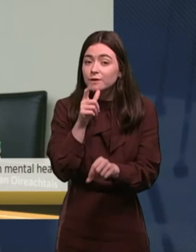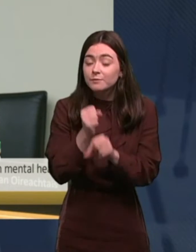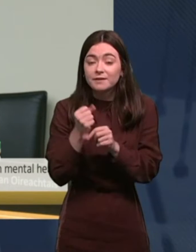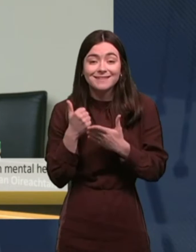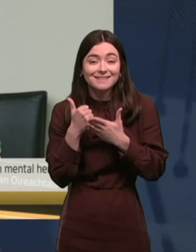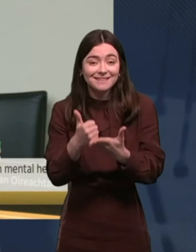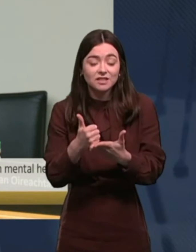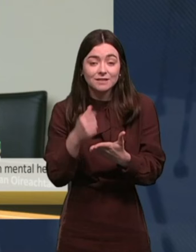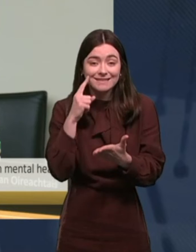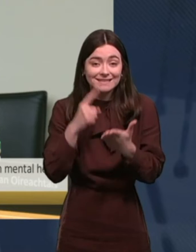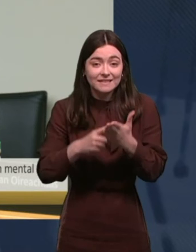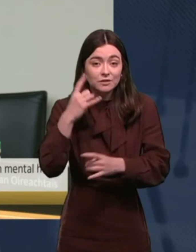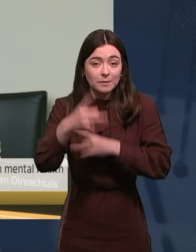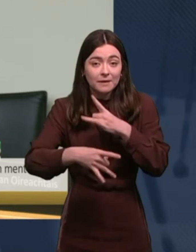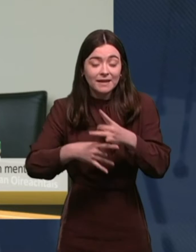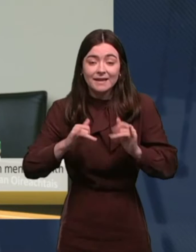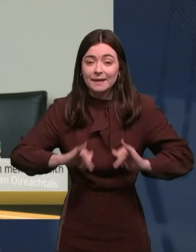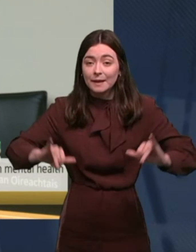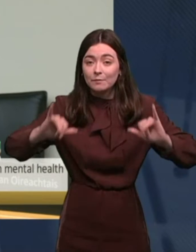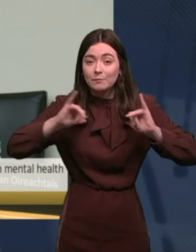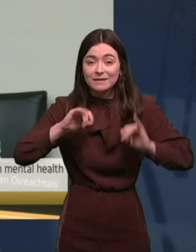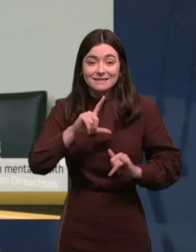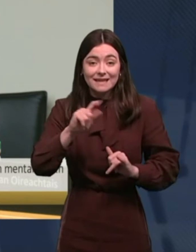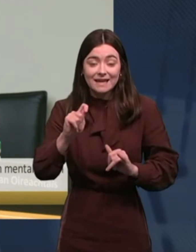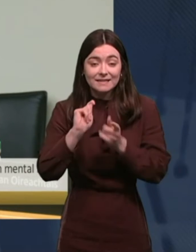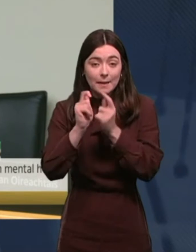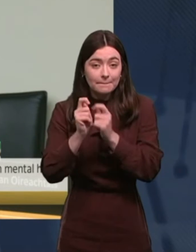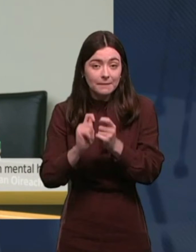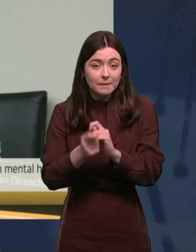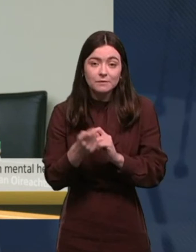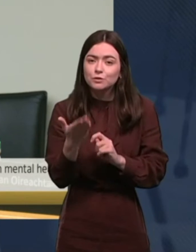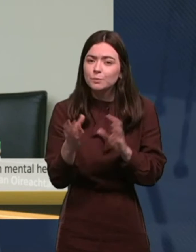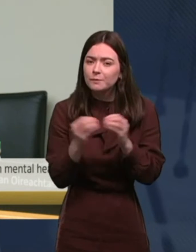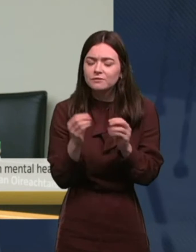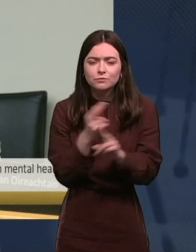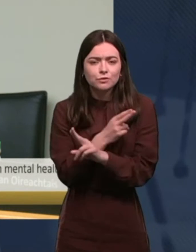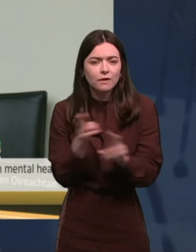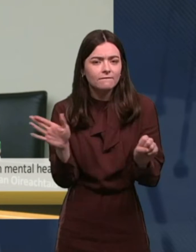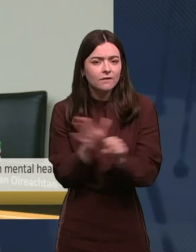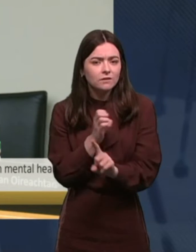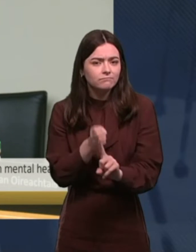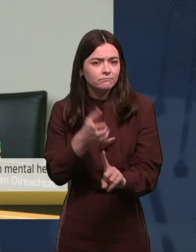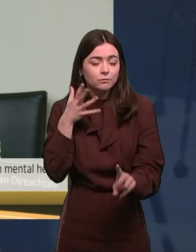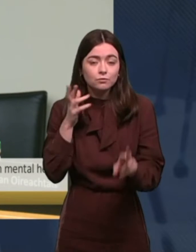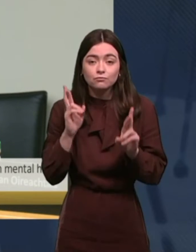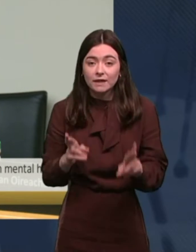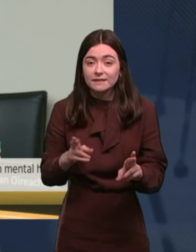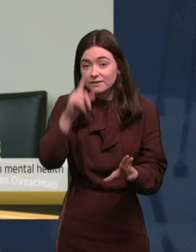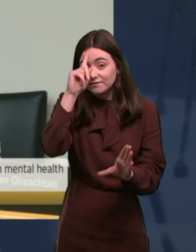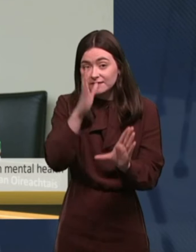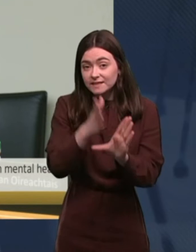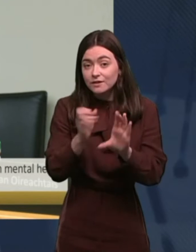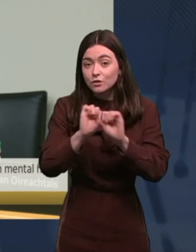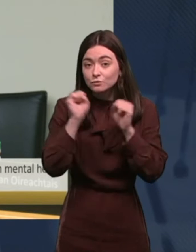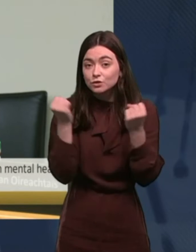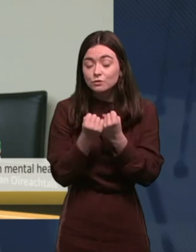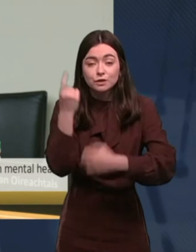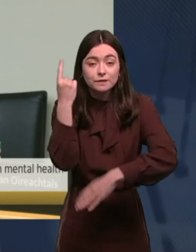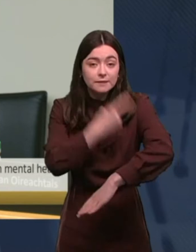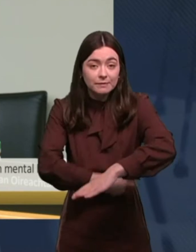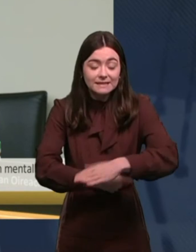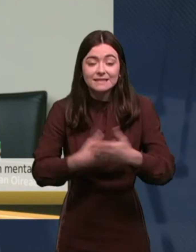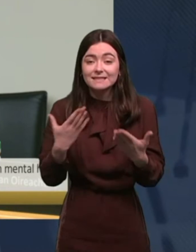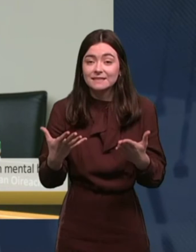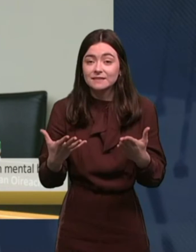Decision-Making Capacity Act amendment. And you mentioned that it will not fully realise the rights of people with psychosocial disabilities in relation to